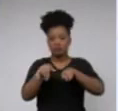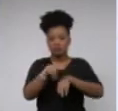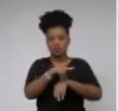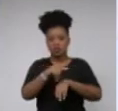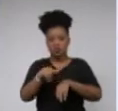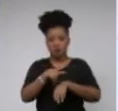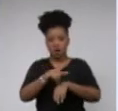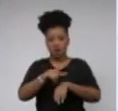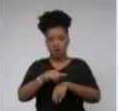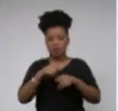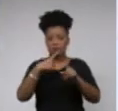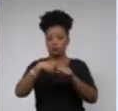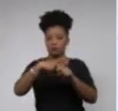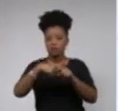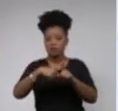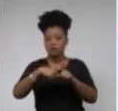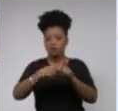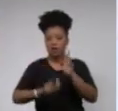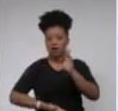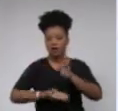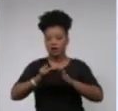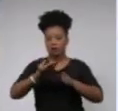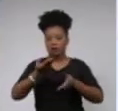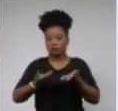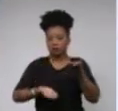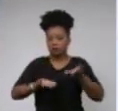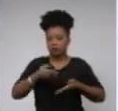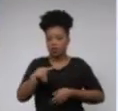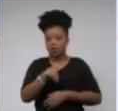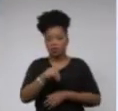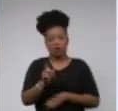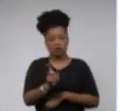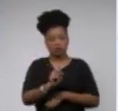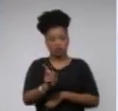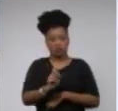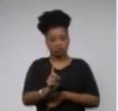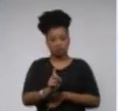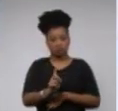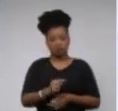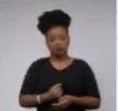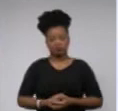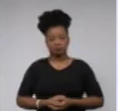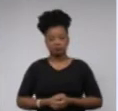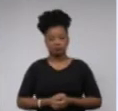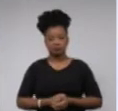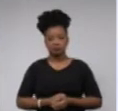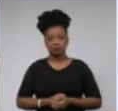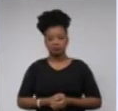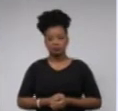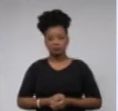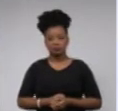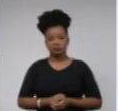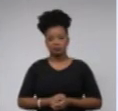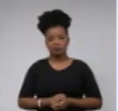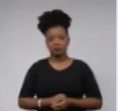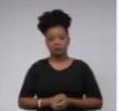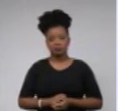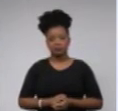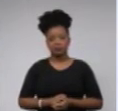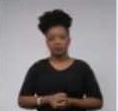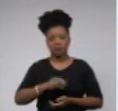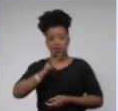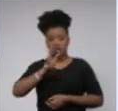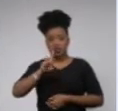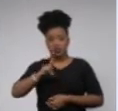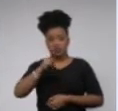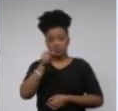2 patients are in a critical state, hospitalized in Camagüey. 5 are in serious conditions admitted